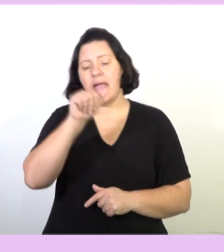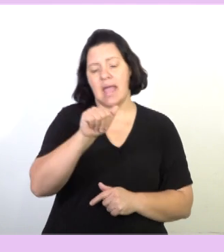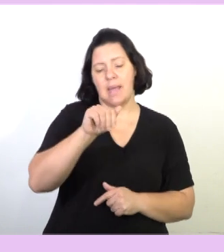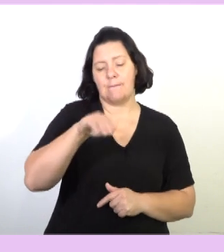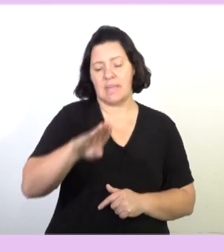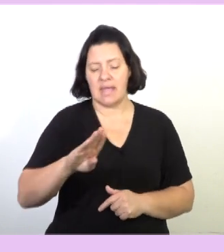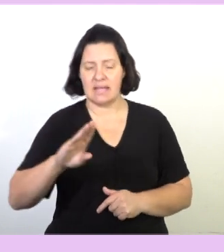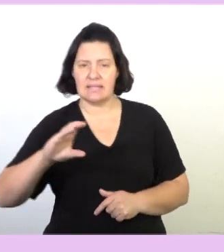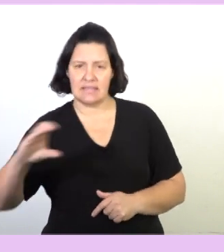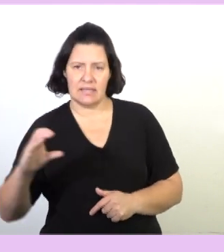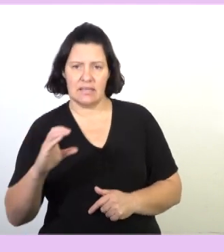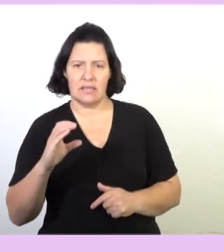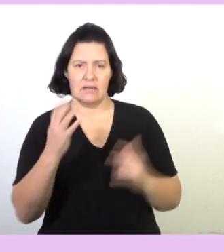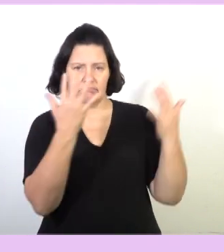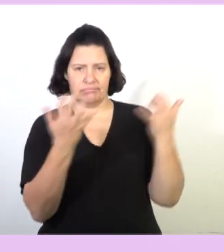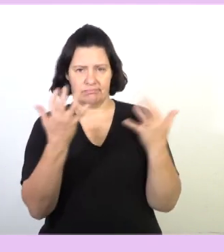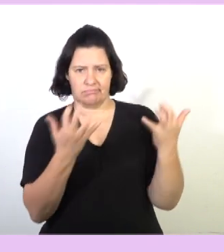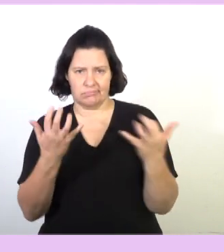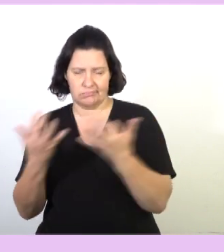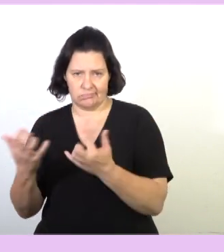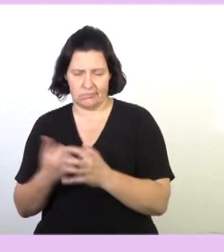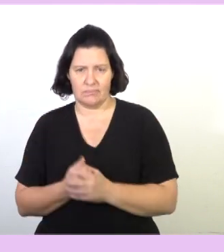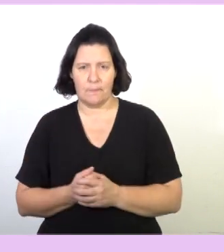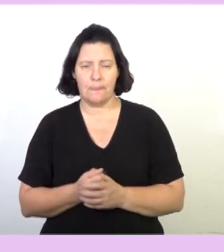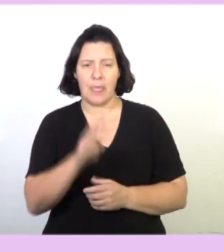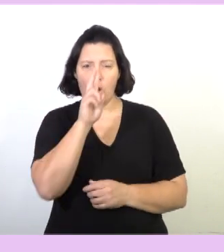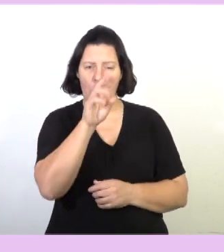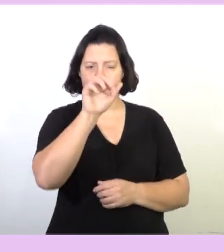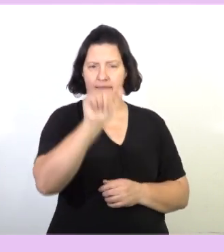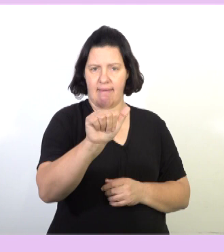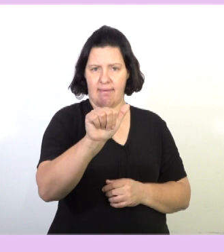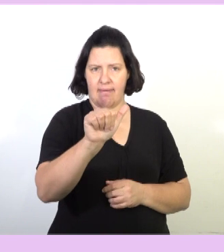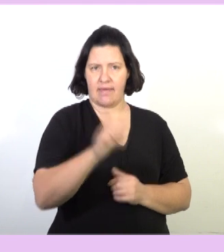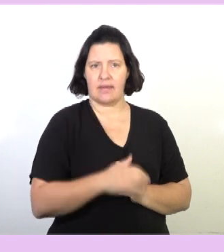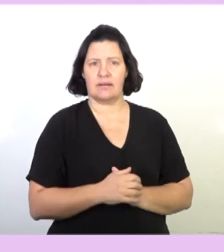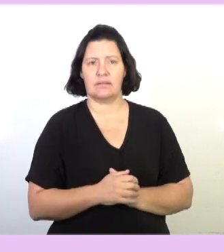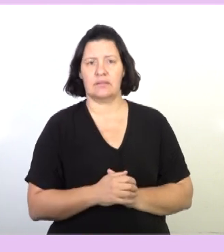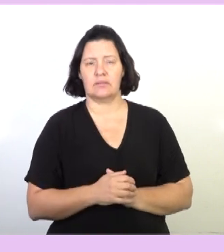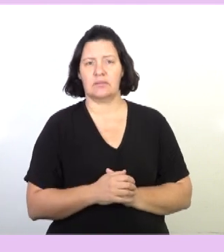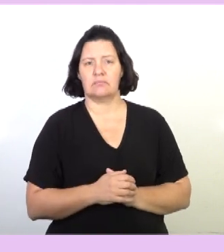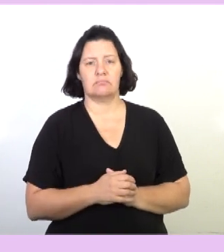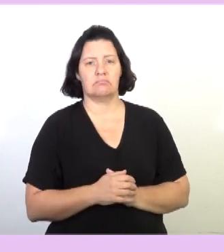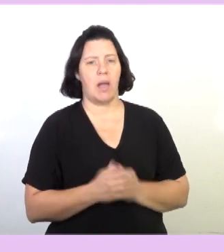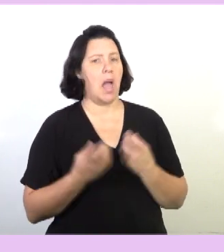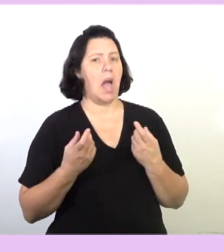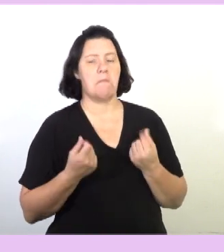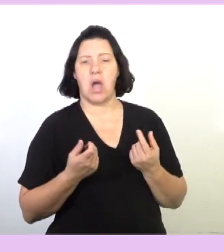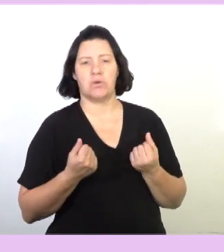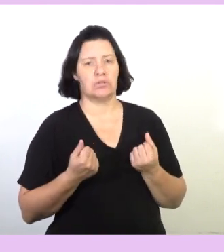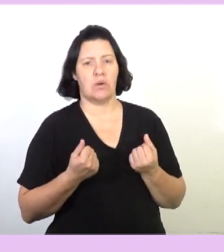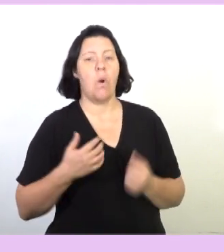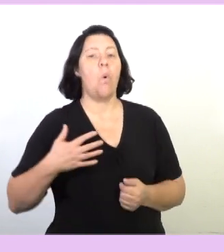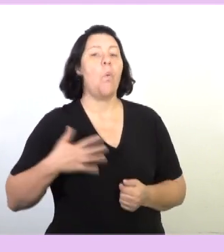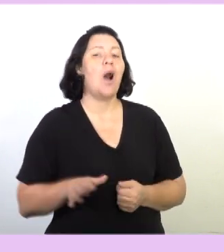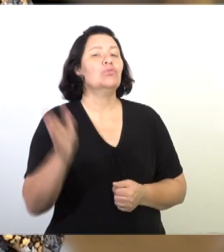A, B, and C. Now, when you look at A, it is not the amount that